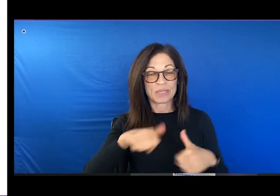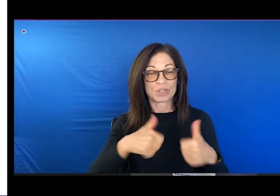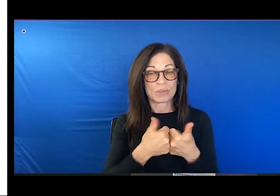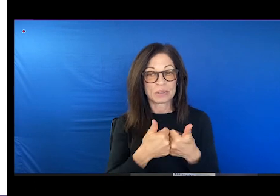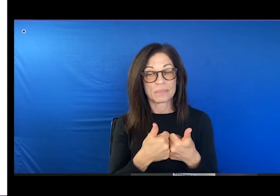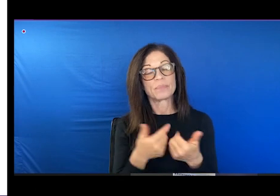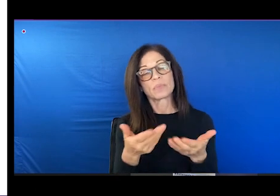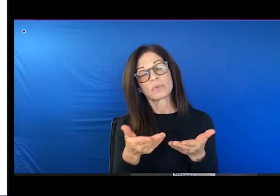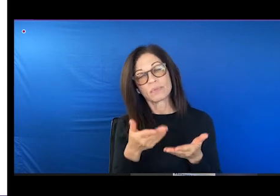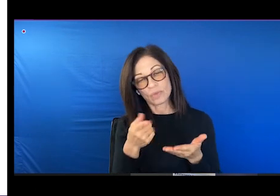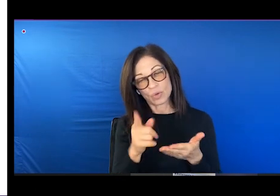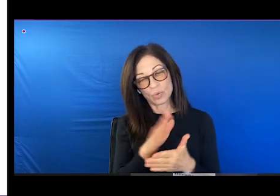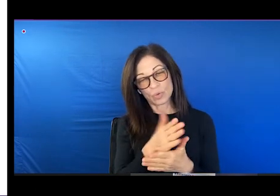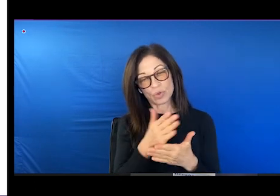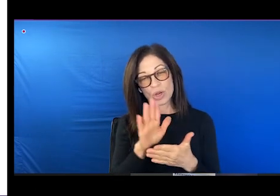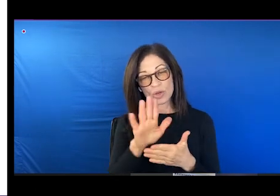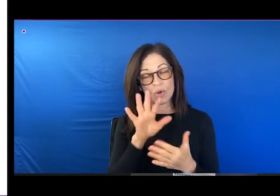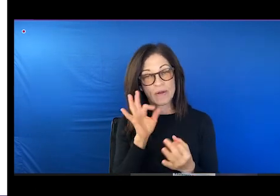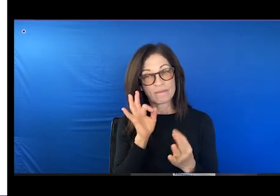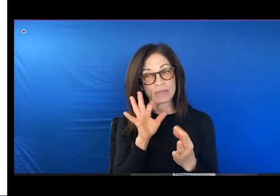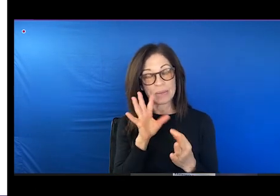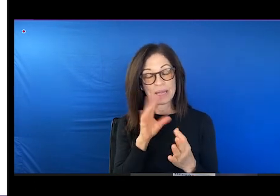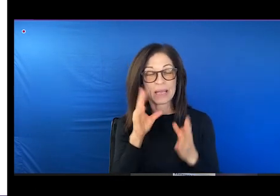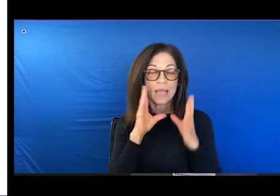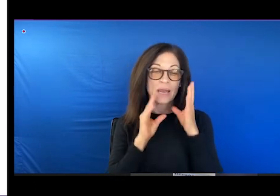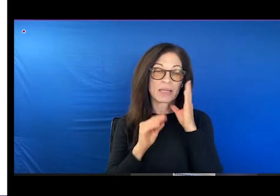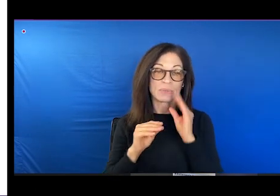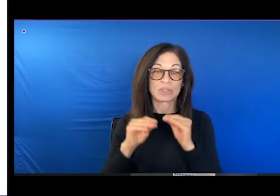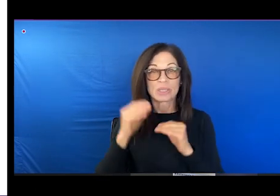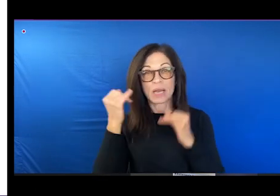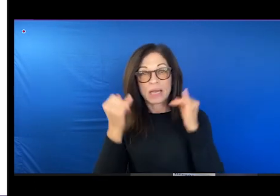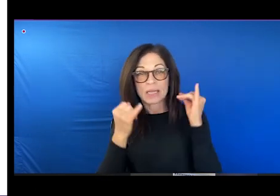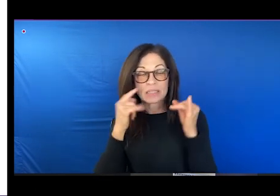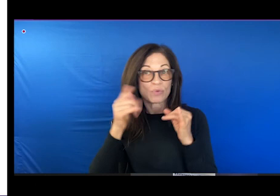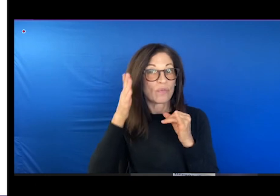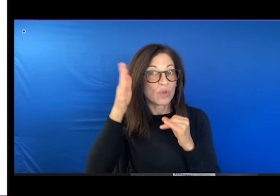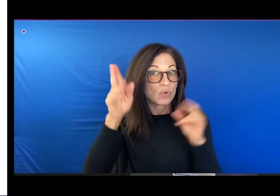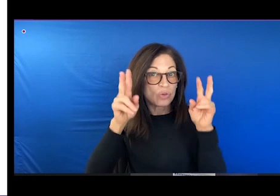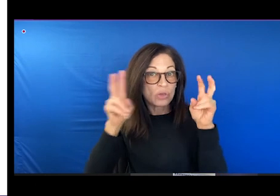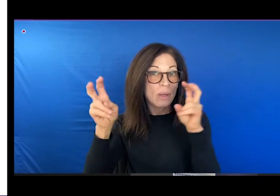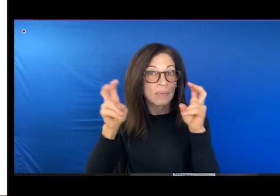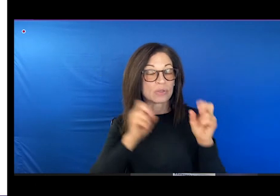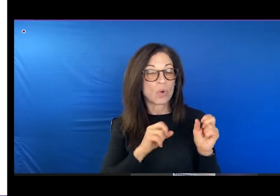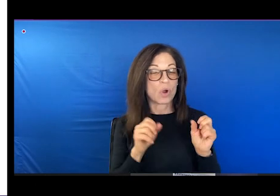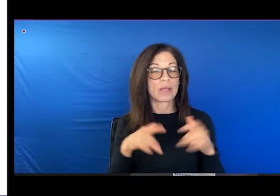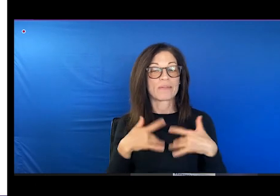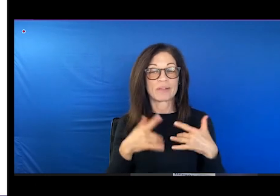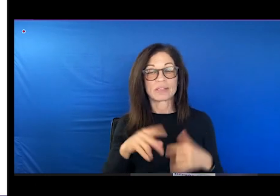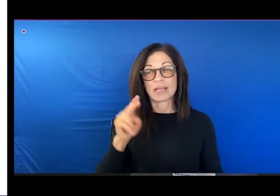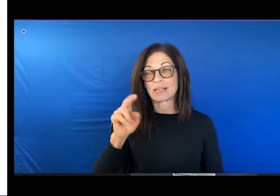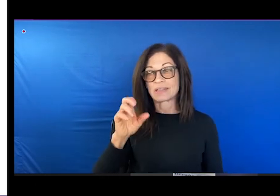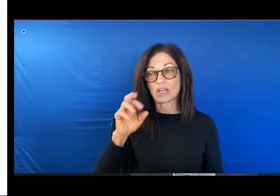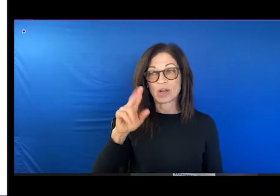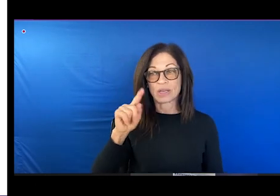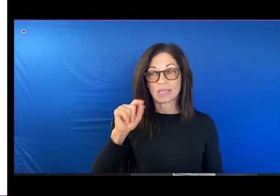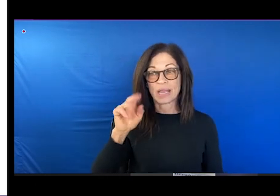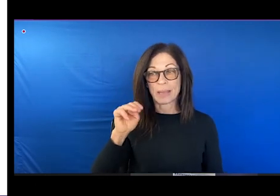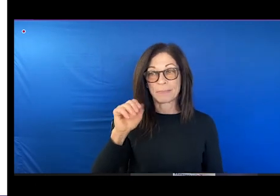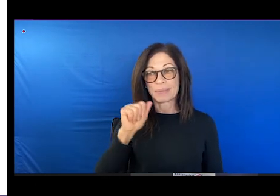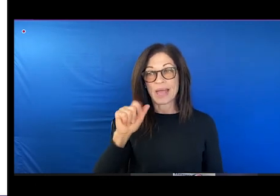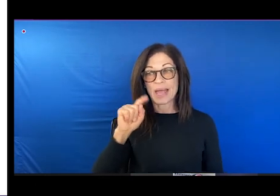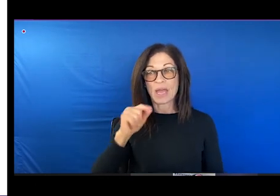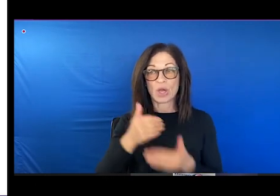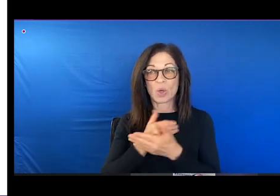addressing transportation challenges. We invite you to share your feedback and experience and ideas for future topics or events at